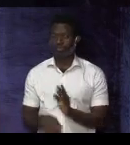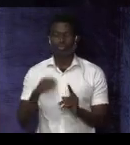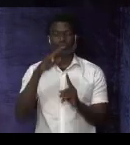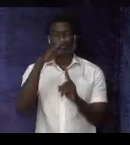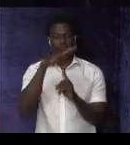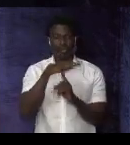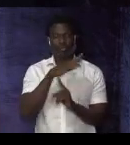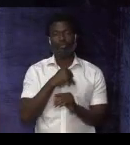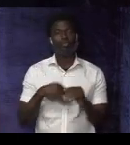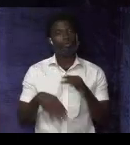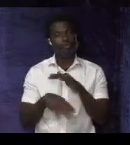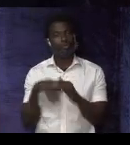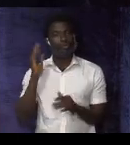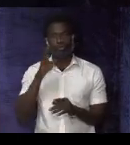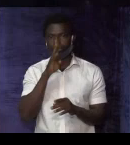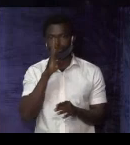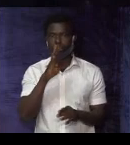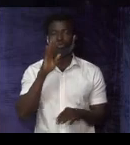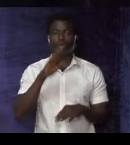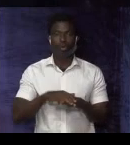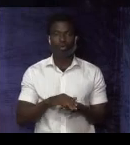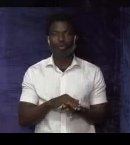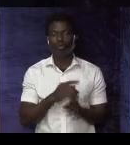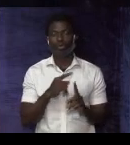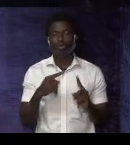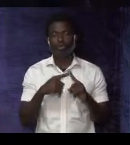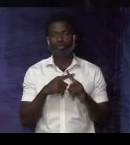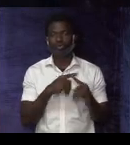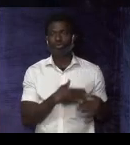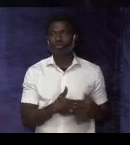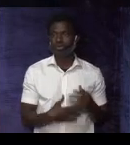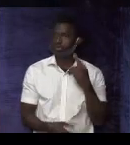the top and the bottom will be on opposite sides. So I can put 1